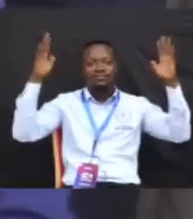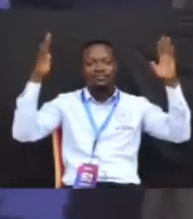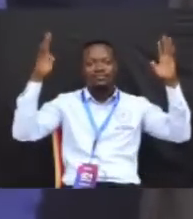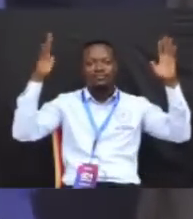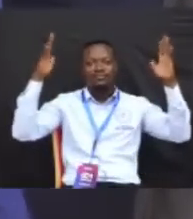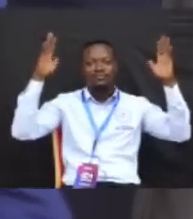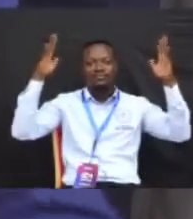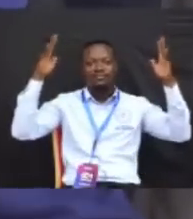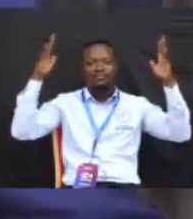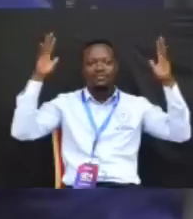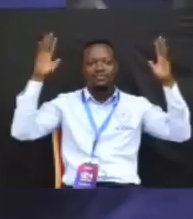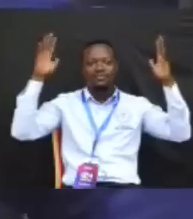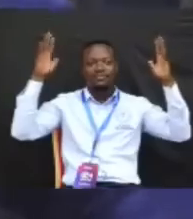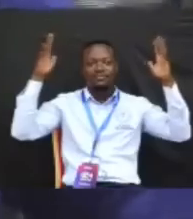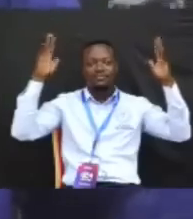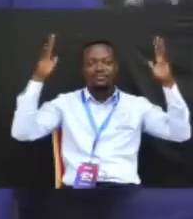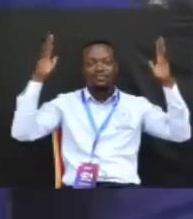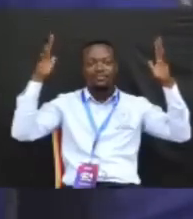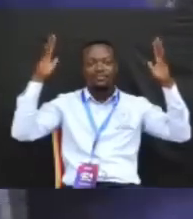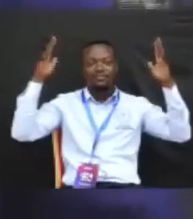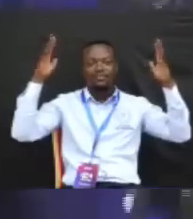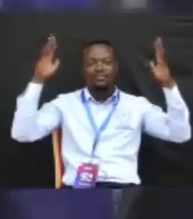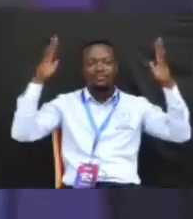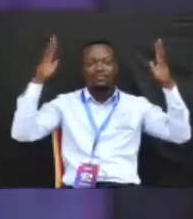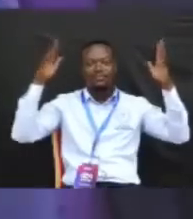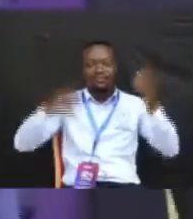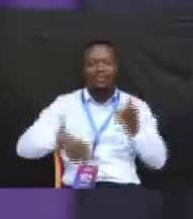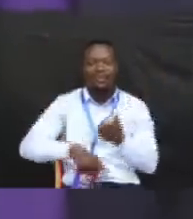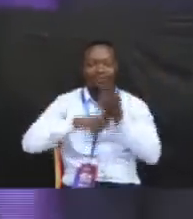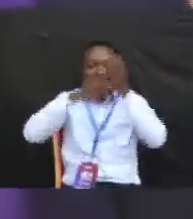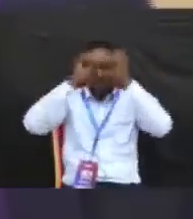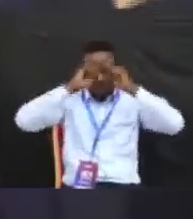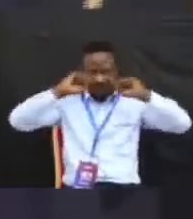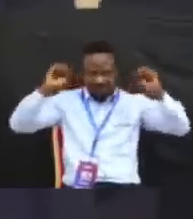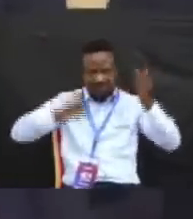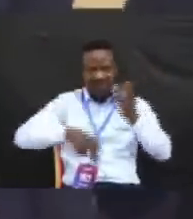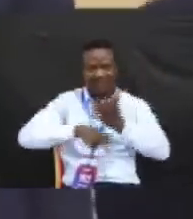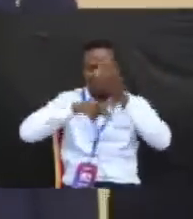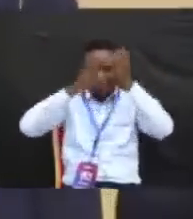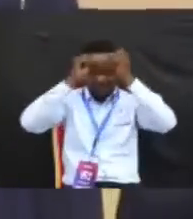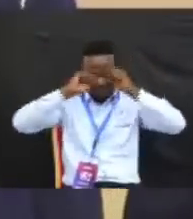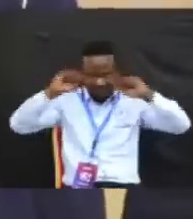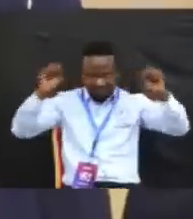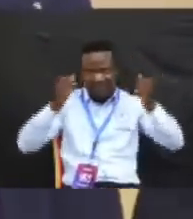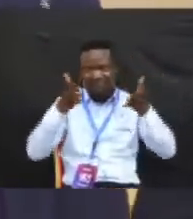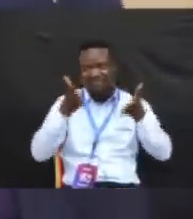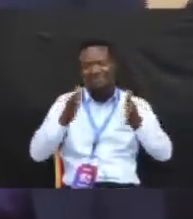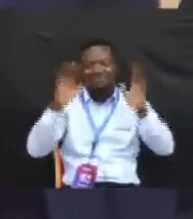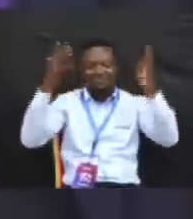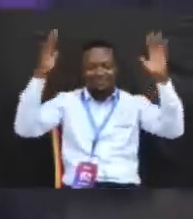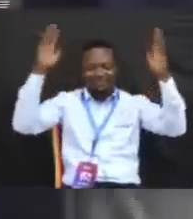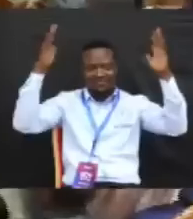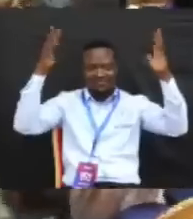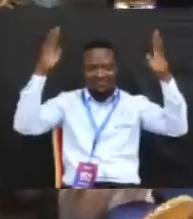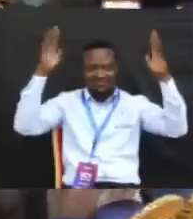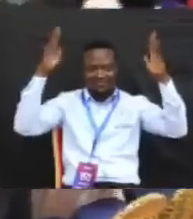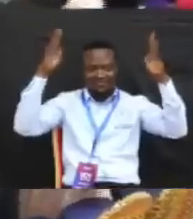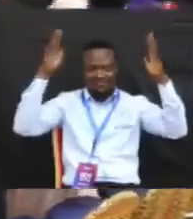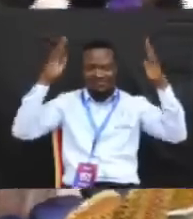Sir, you are welcome. You are welcome. You are welcome.